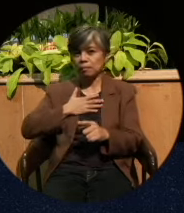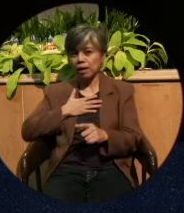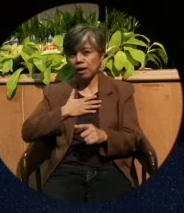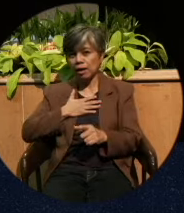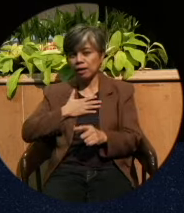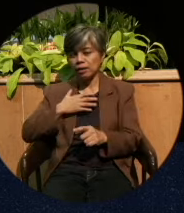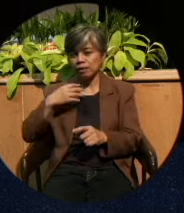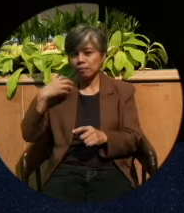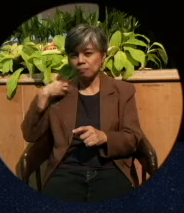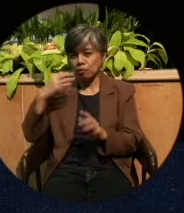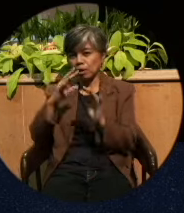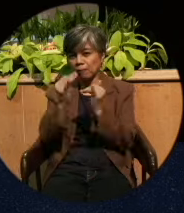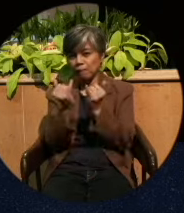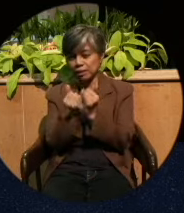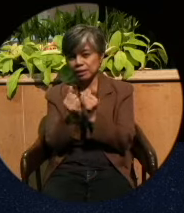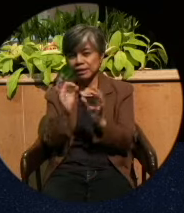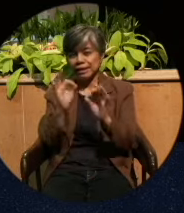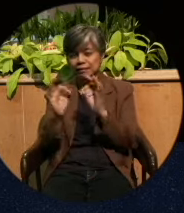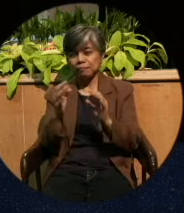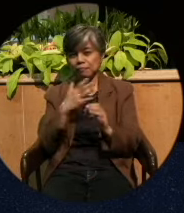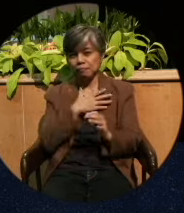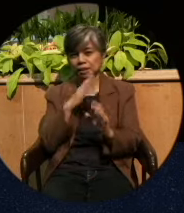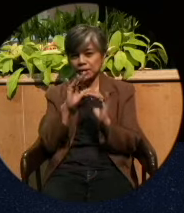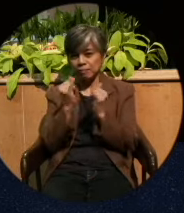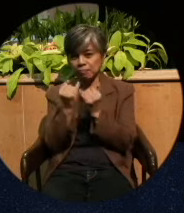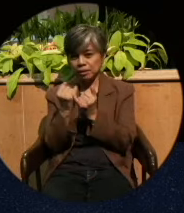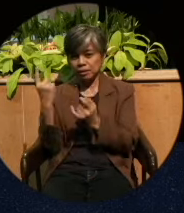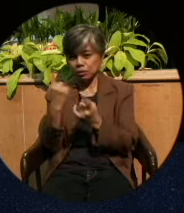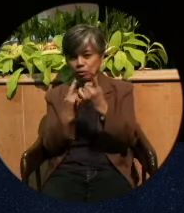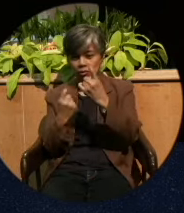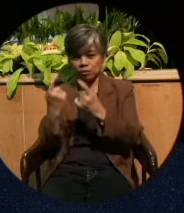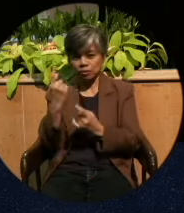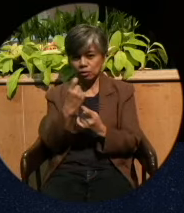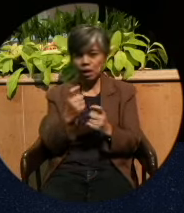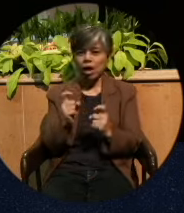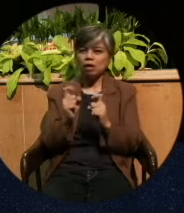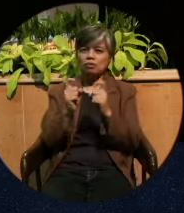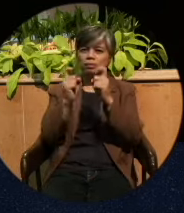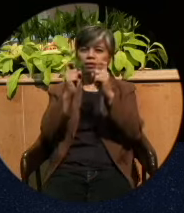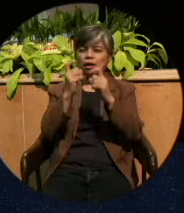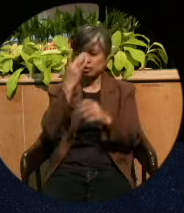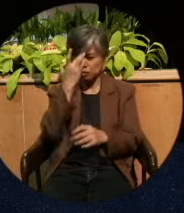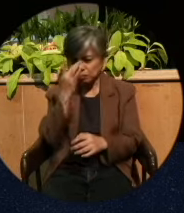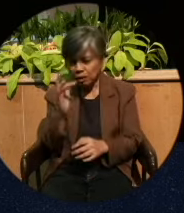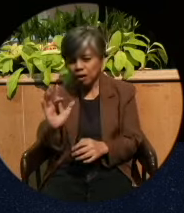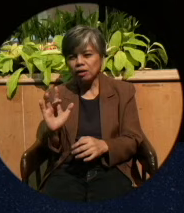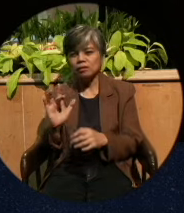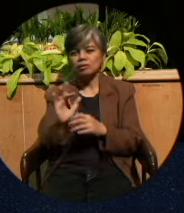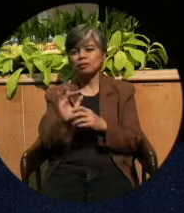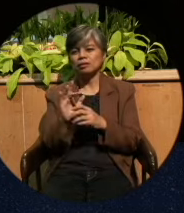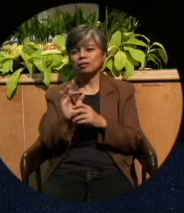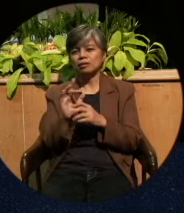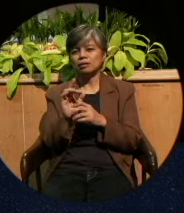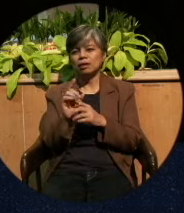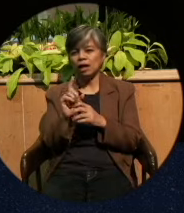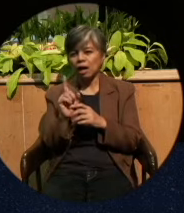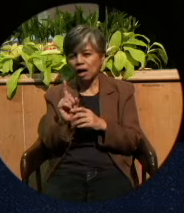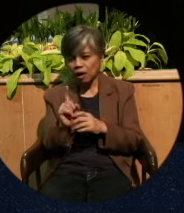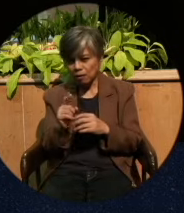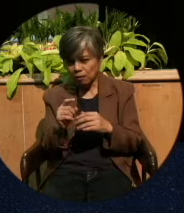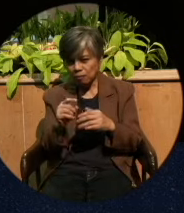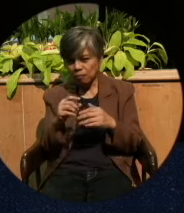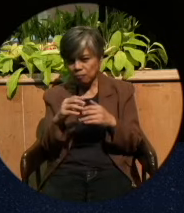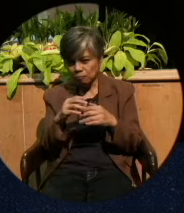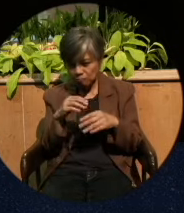my employer is asking questions about me, how fast is she? How smart, you know, how dexterous is she? How fast can